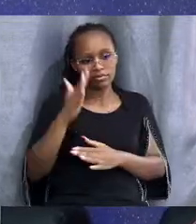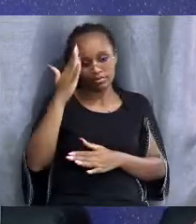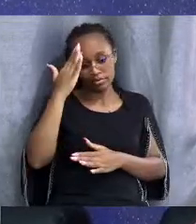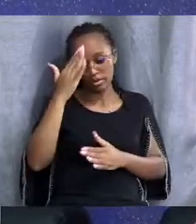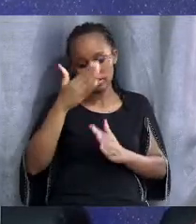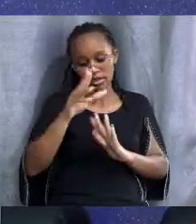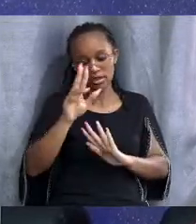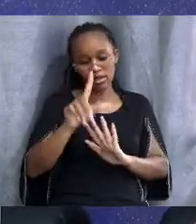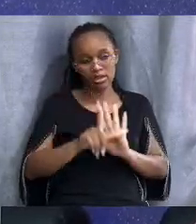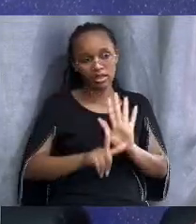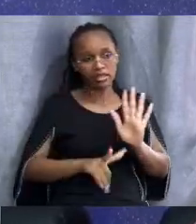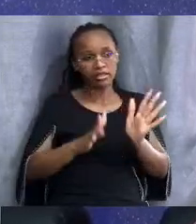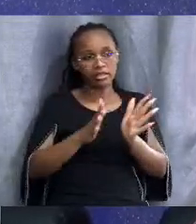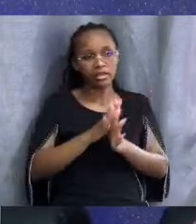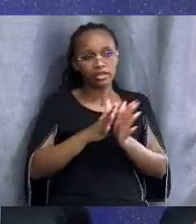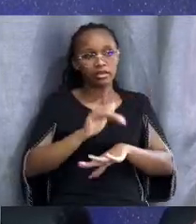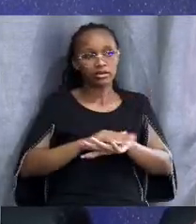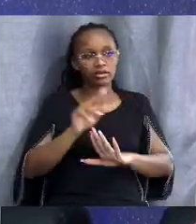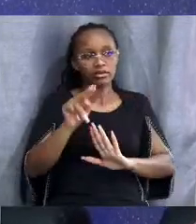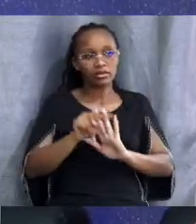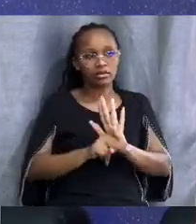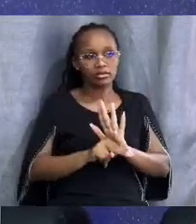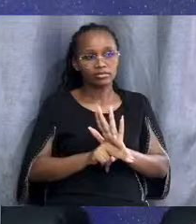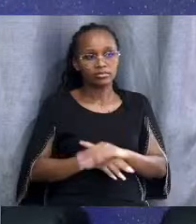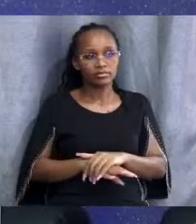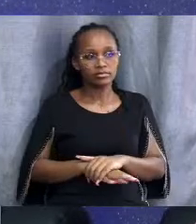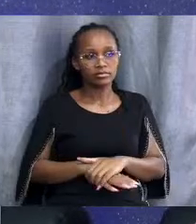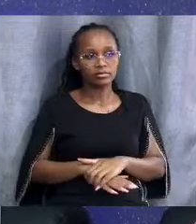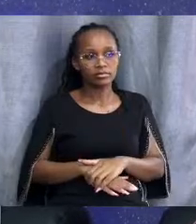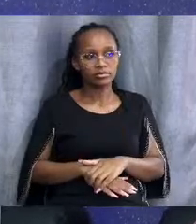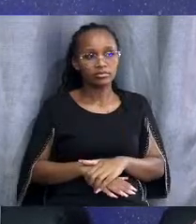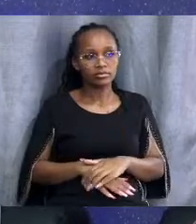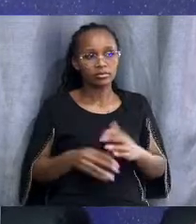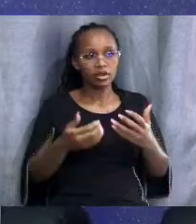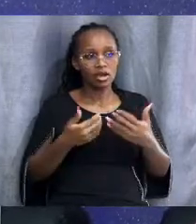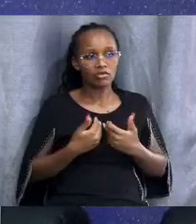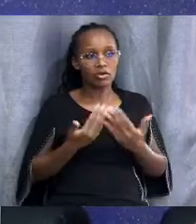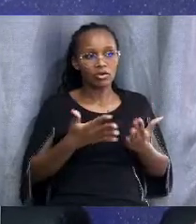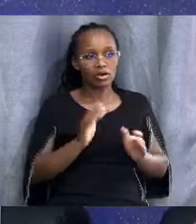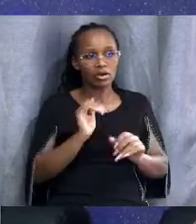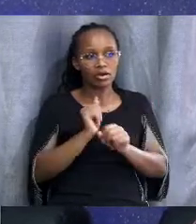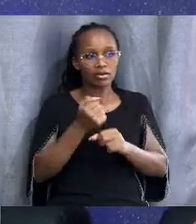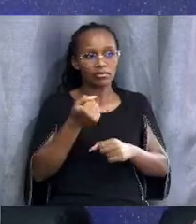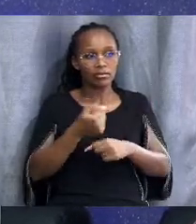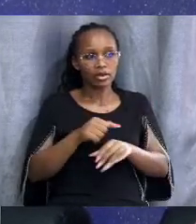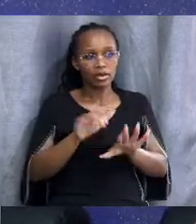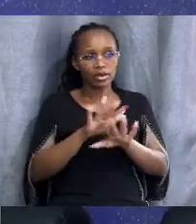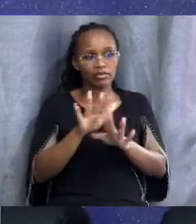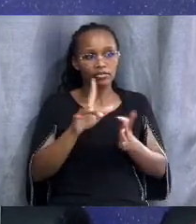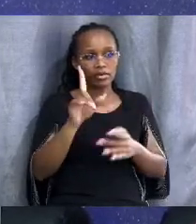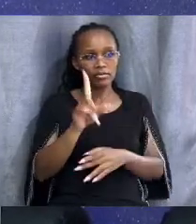endless, and your kindness unparalleled. You had a way of making everyone